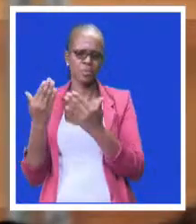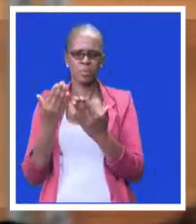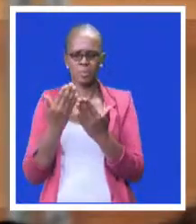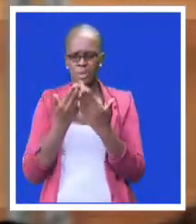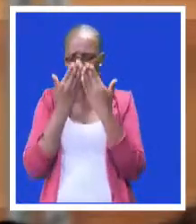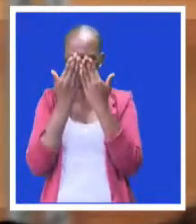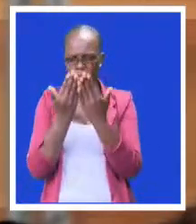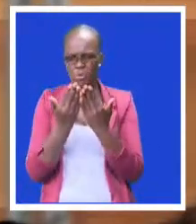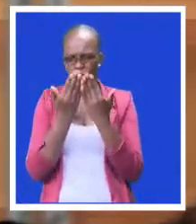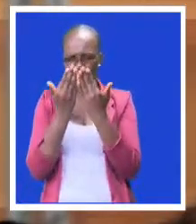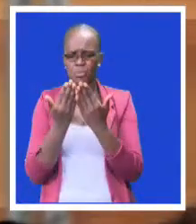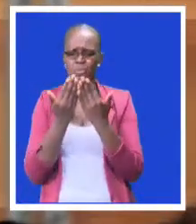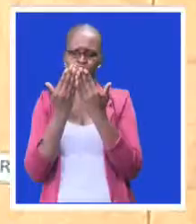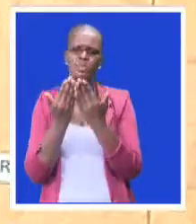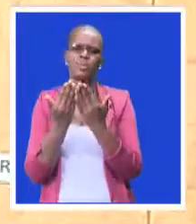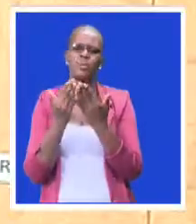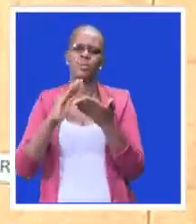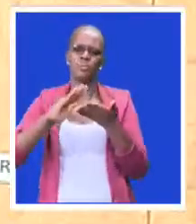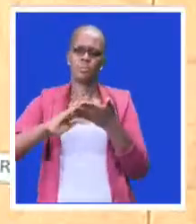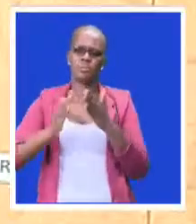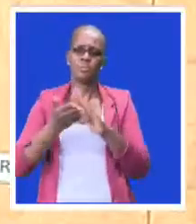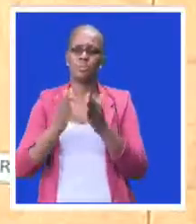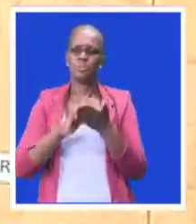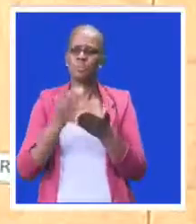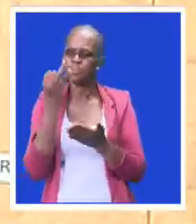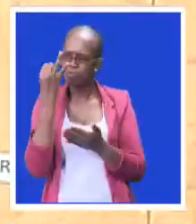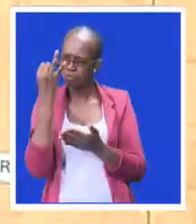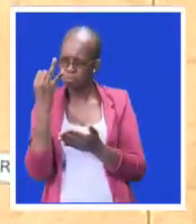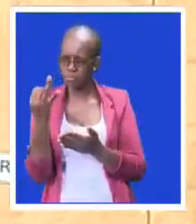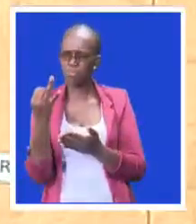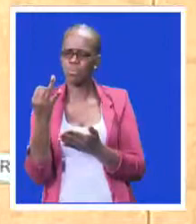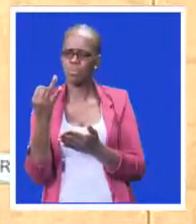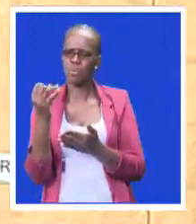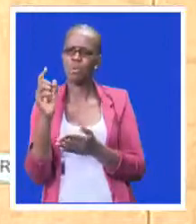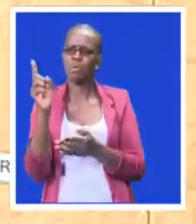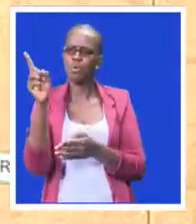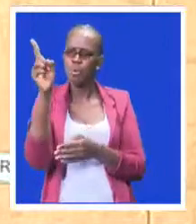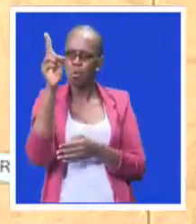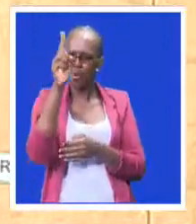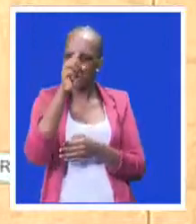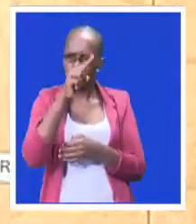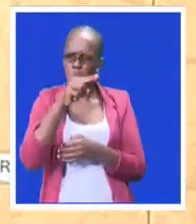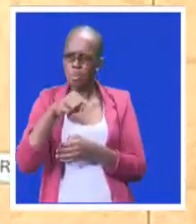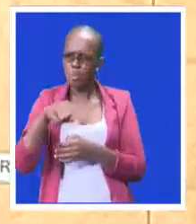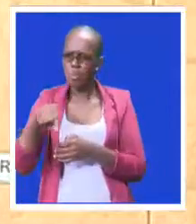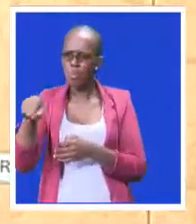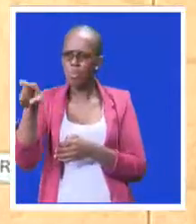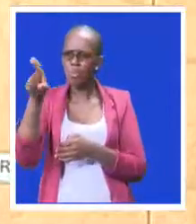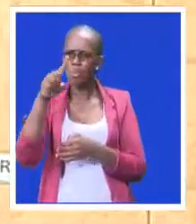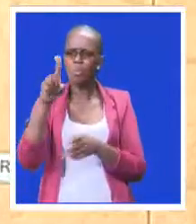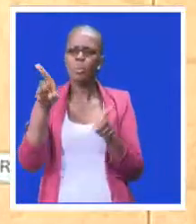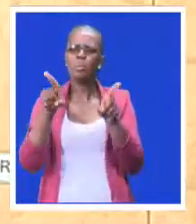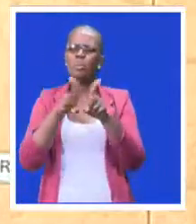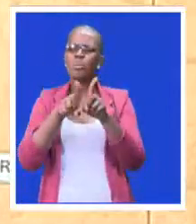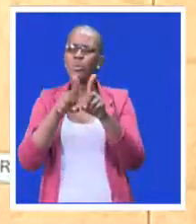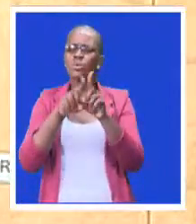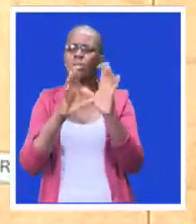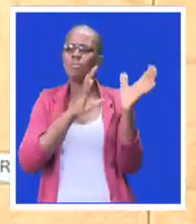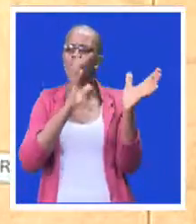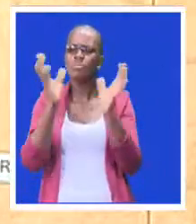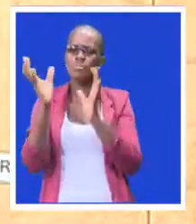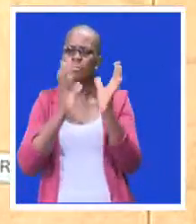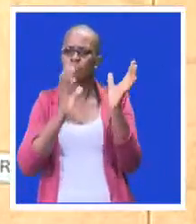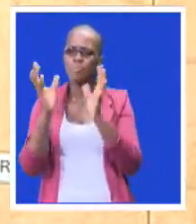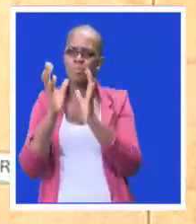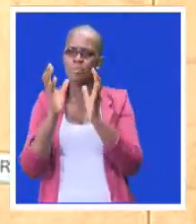the circle. We said a circle is round like a ball. And then we also learned about